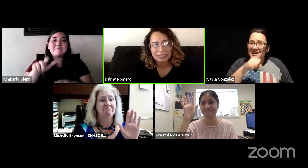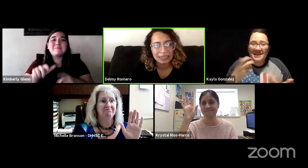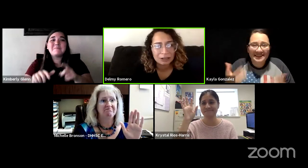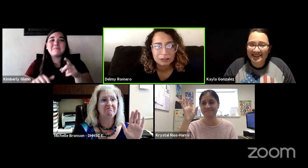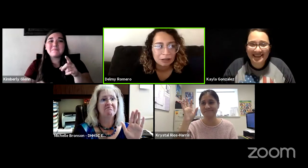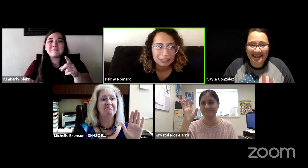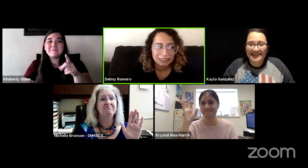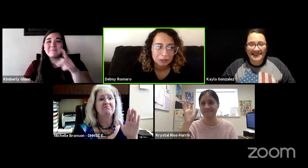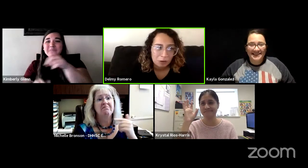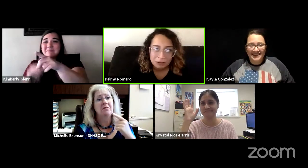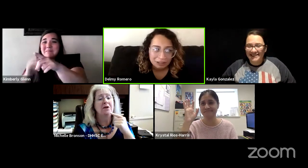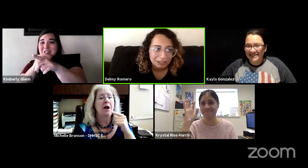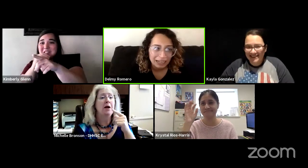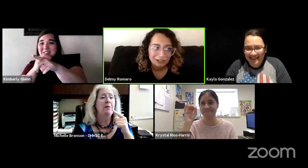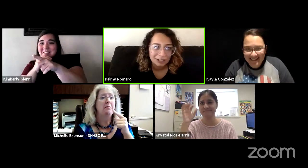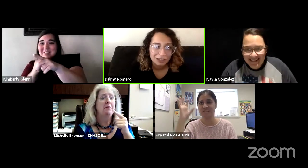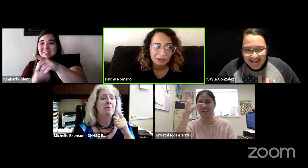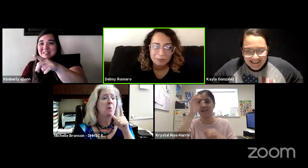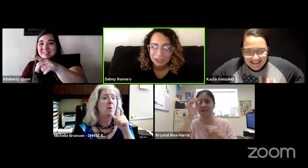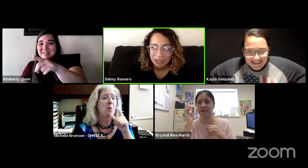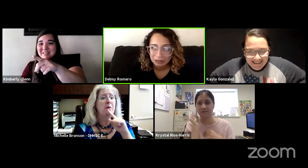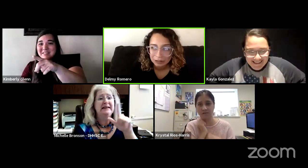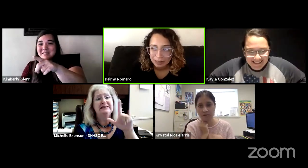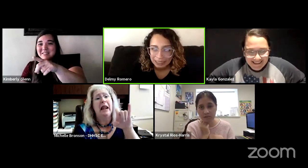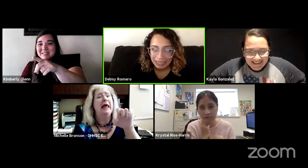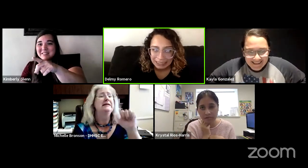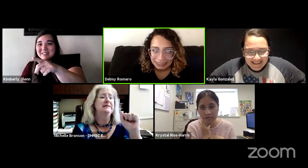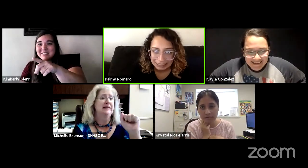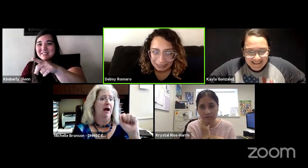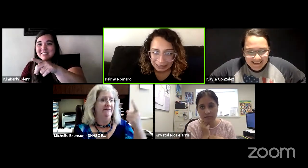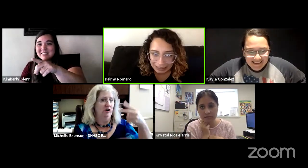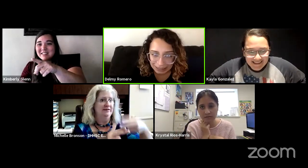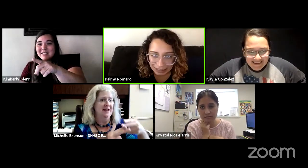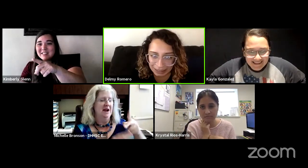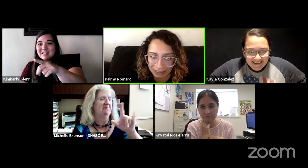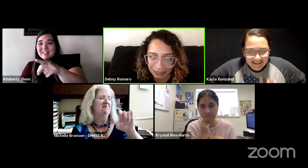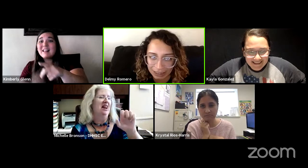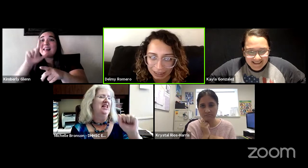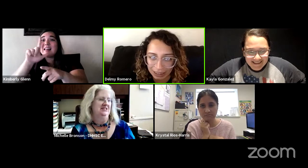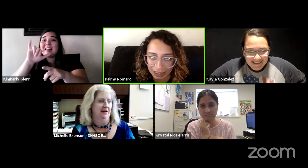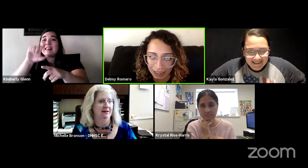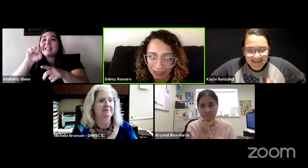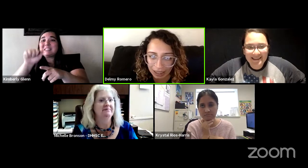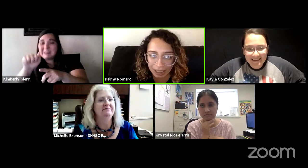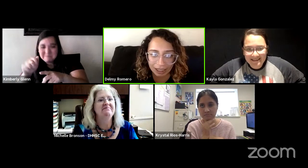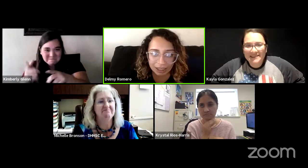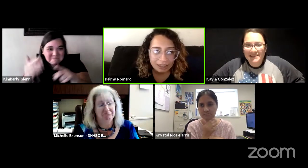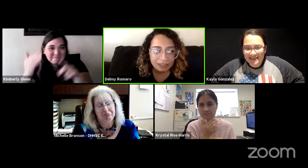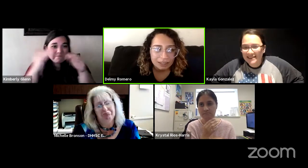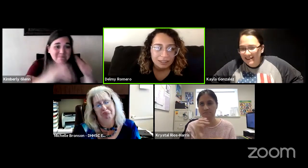And Kayla saying, I don't know. I guess Coral. I don't know. Michelle, do you want to guess?